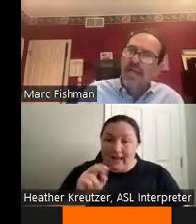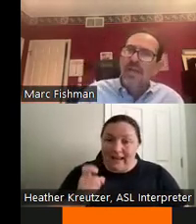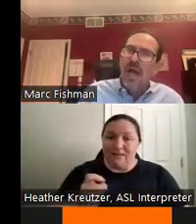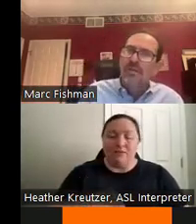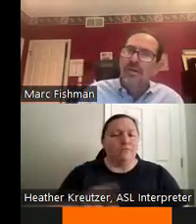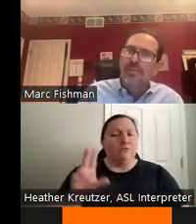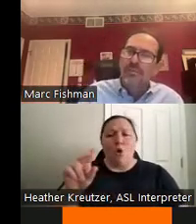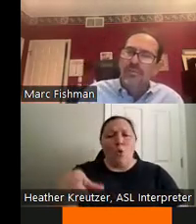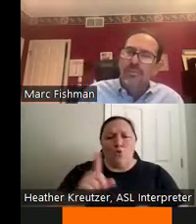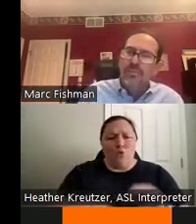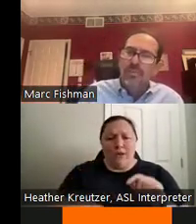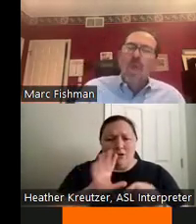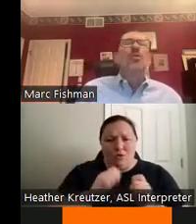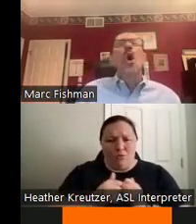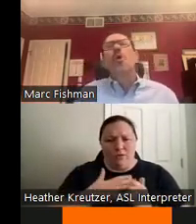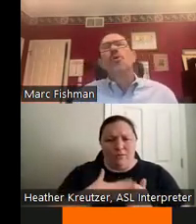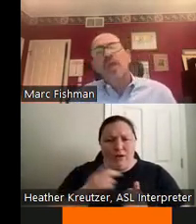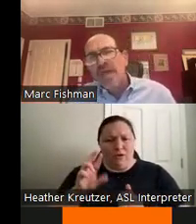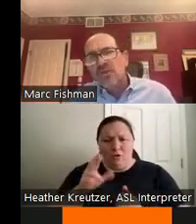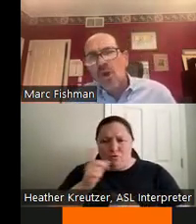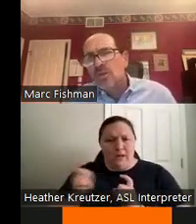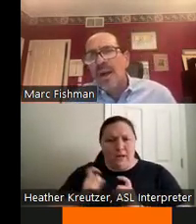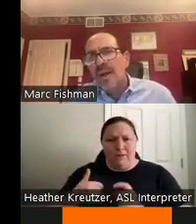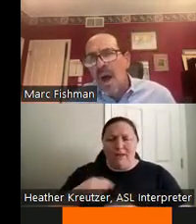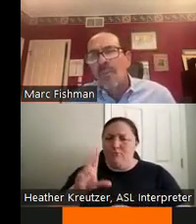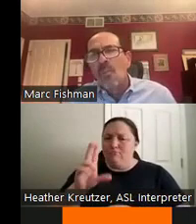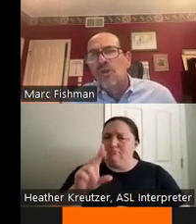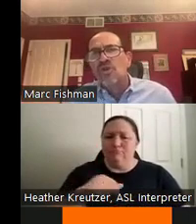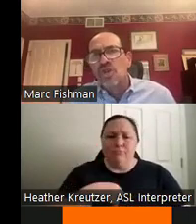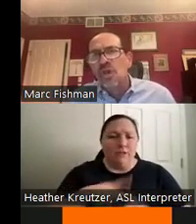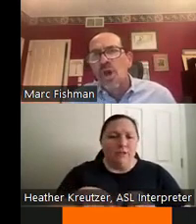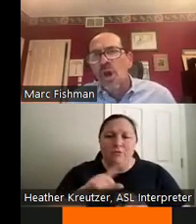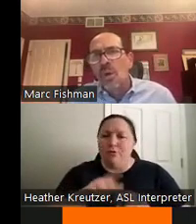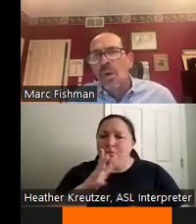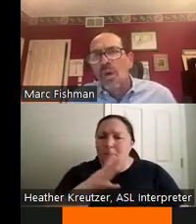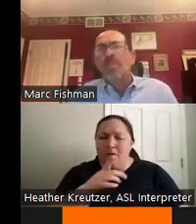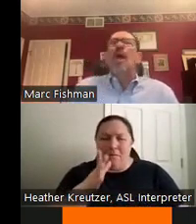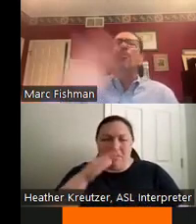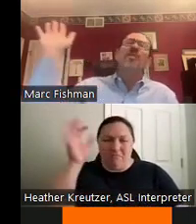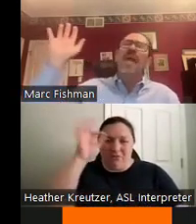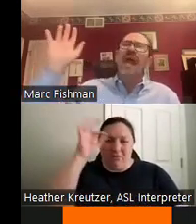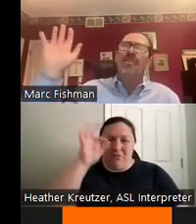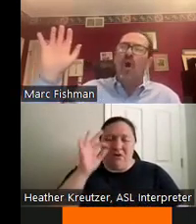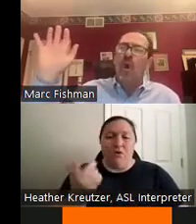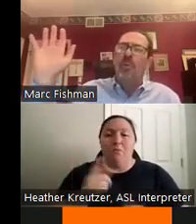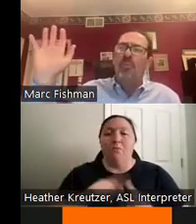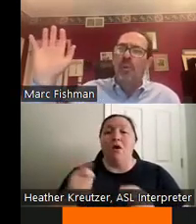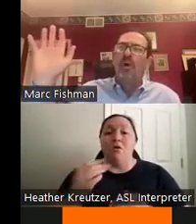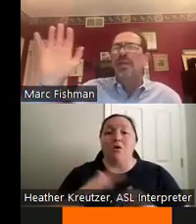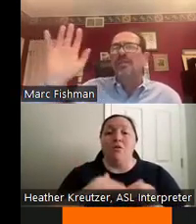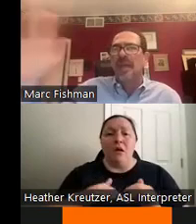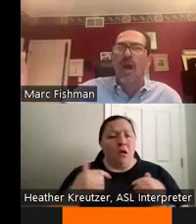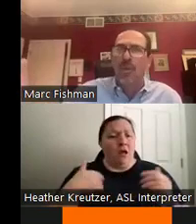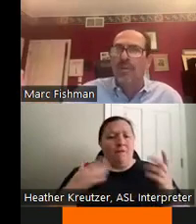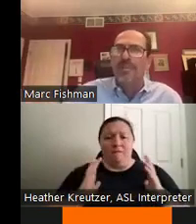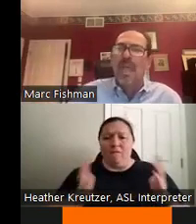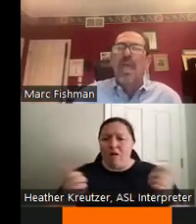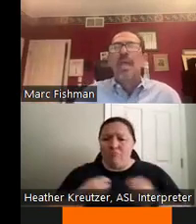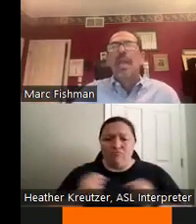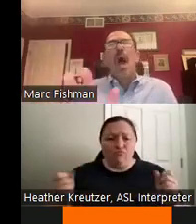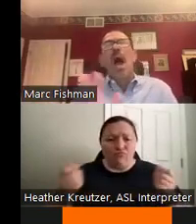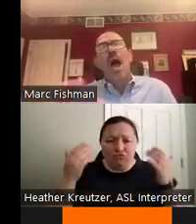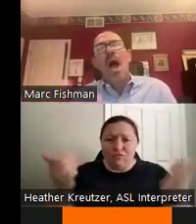to my Xanax doctor. No, you can't talk to my mom. What does she know? But other than that, I'm an open book. Let's get